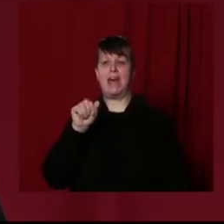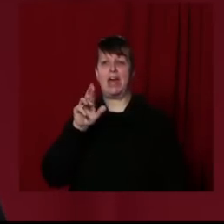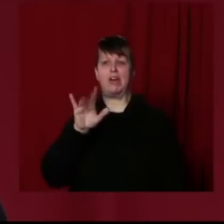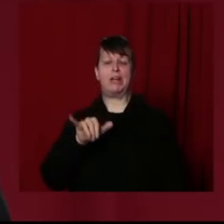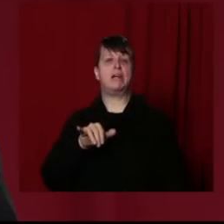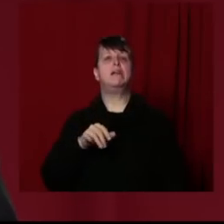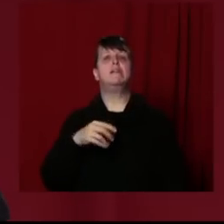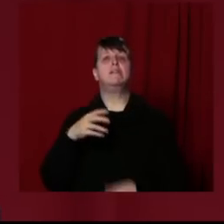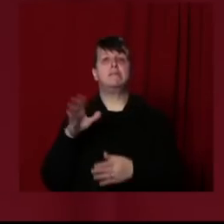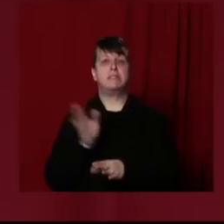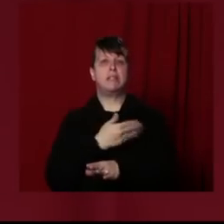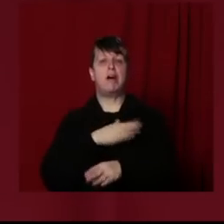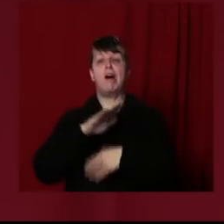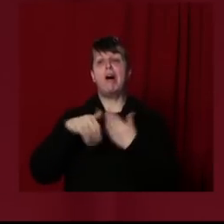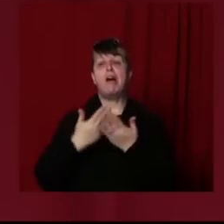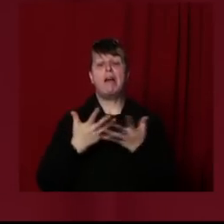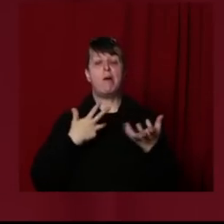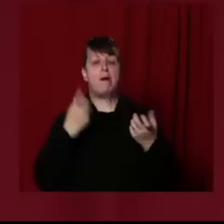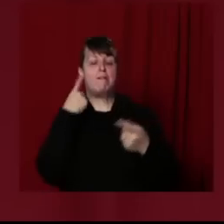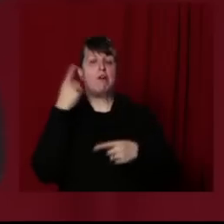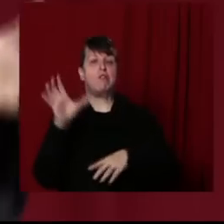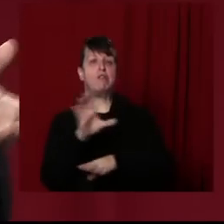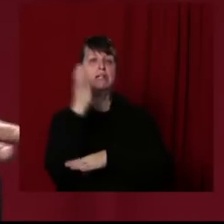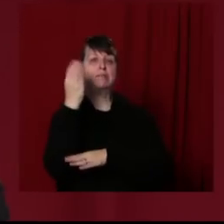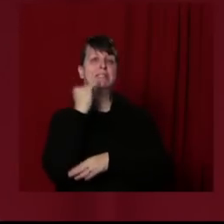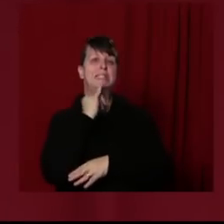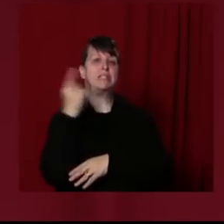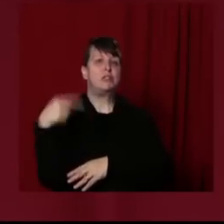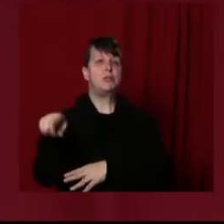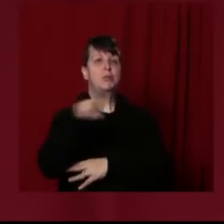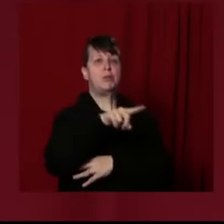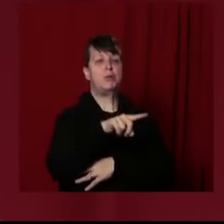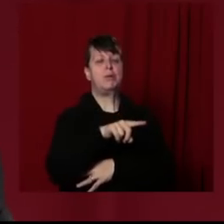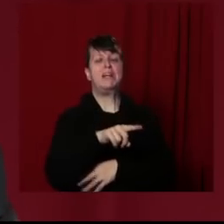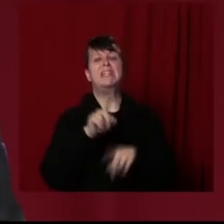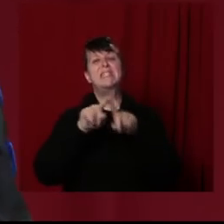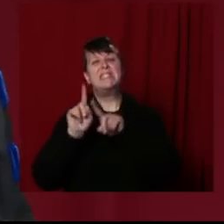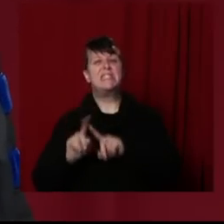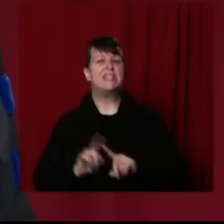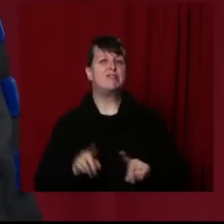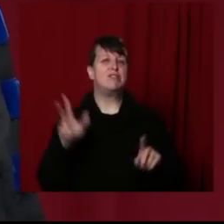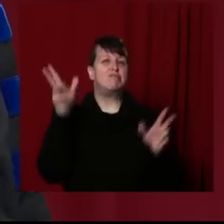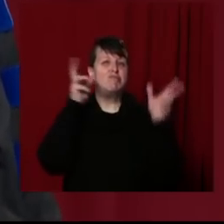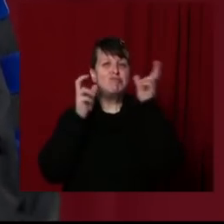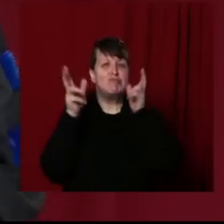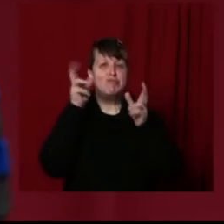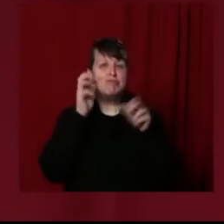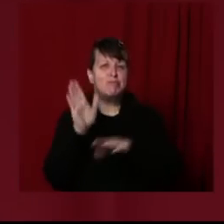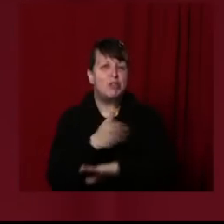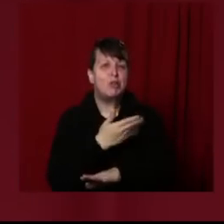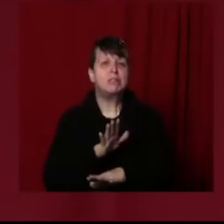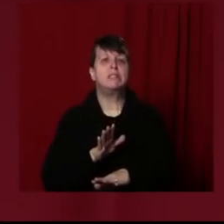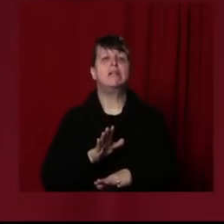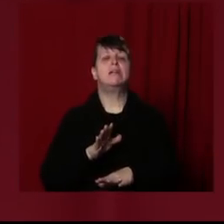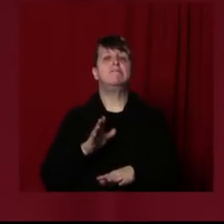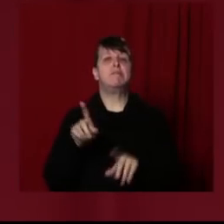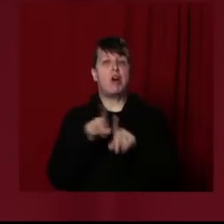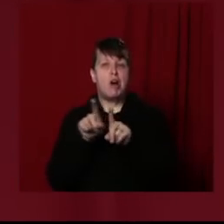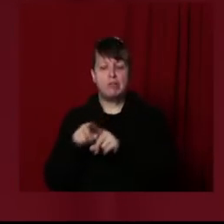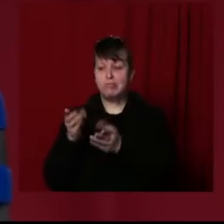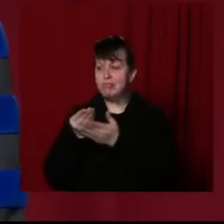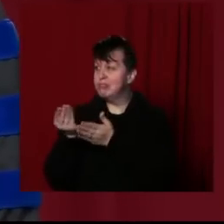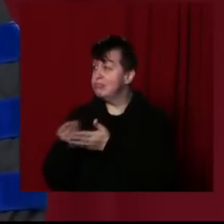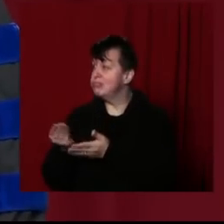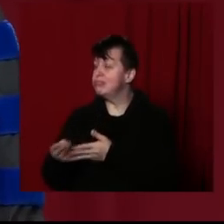You, and Let It Snow by Boys to Men. And we begin shopping for gifts to give to an assortment